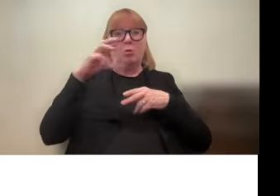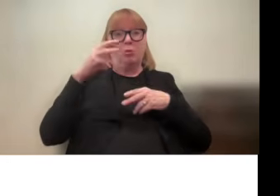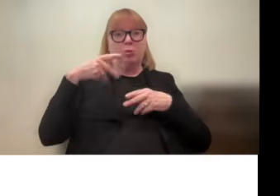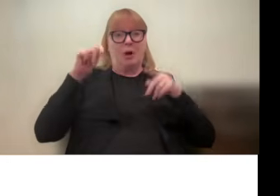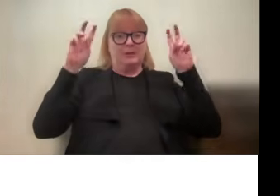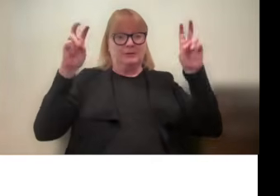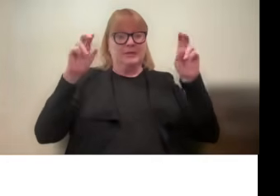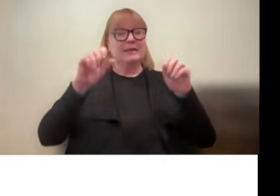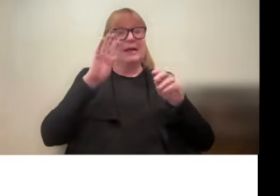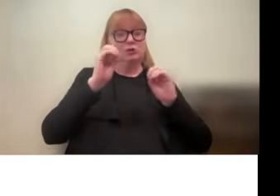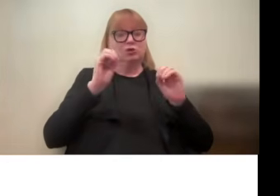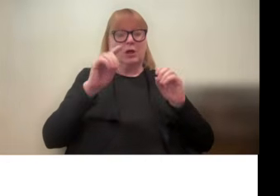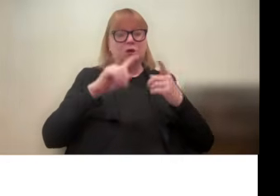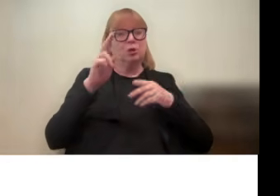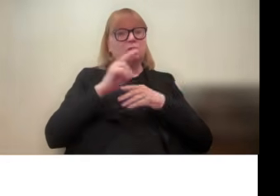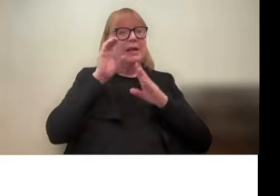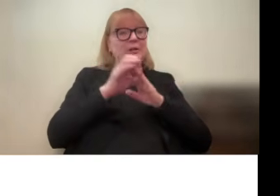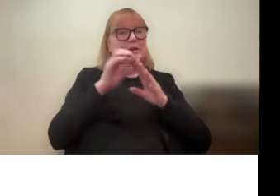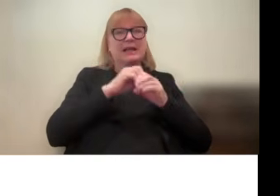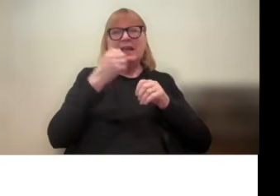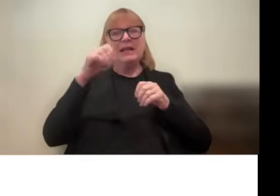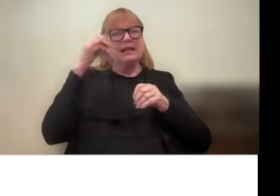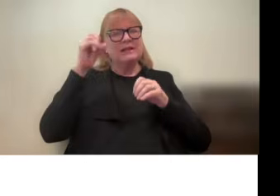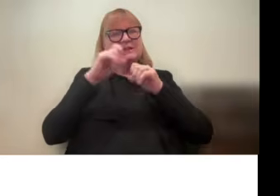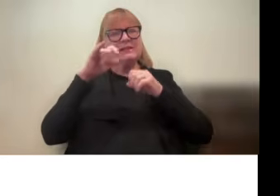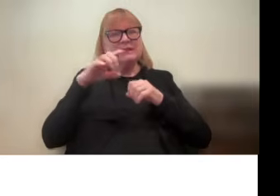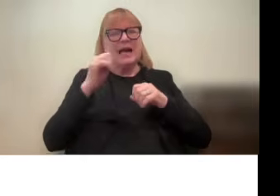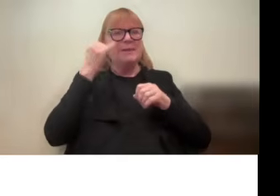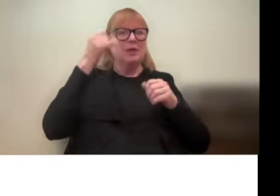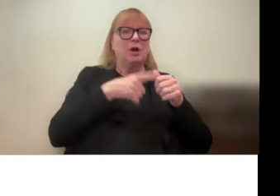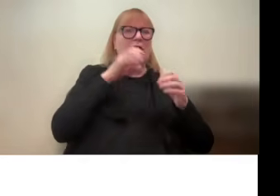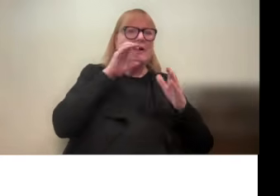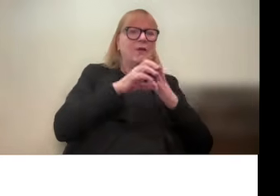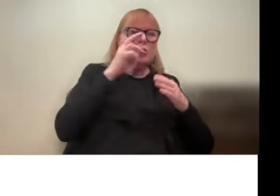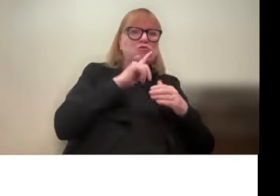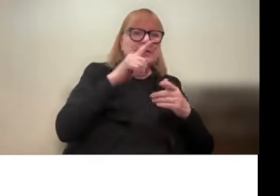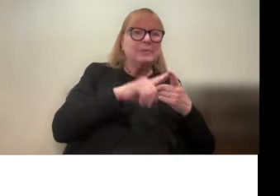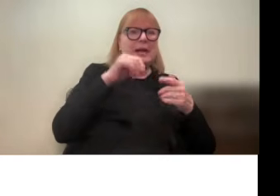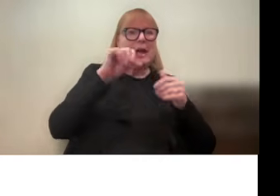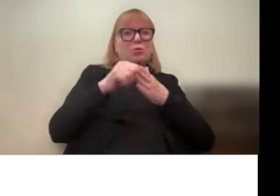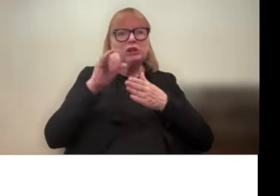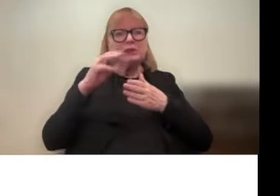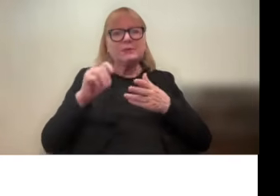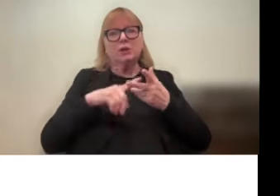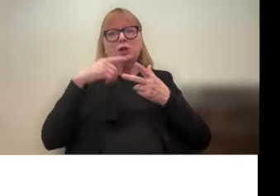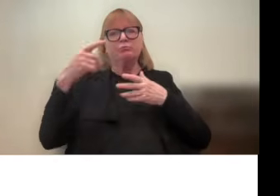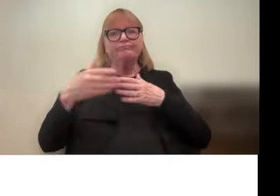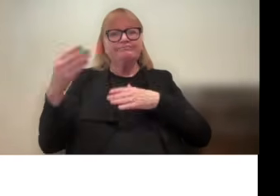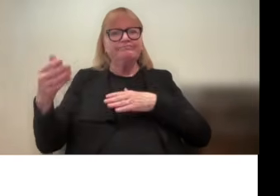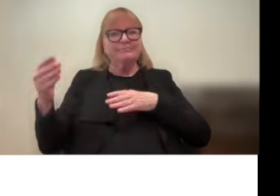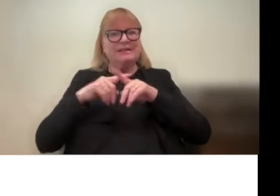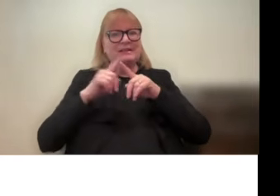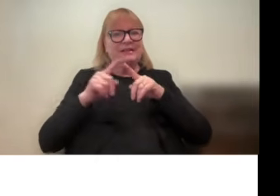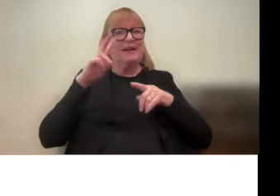produce images in nearly any style imaginable, from photorealism to impressionism to manga. For example,